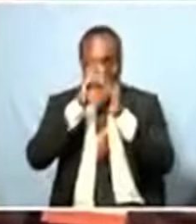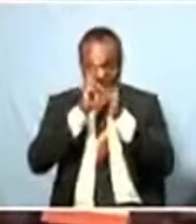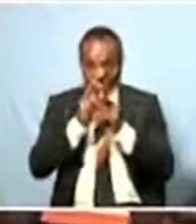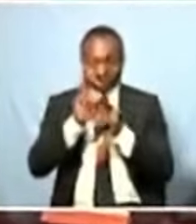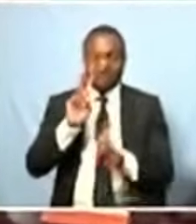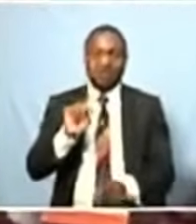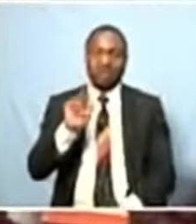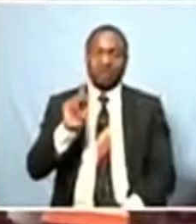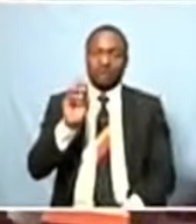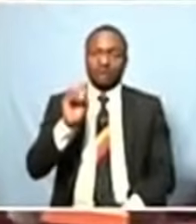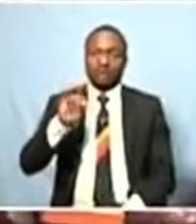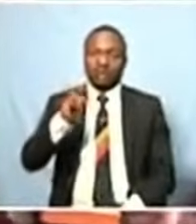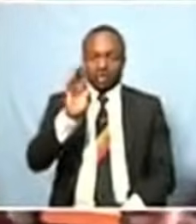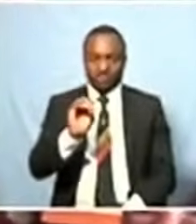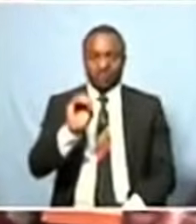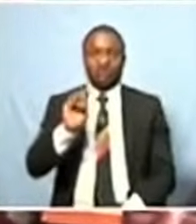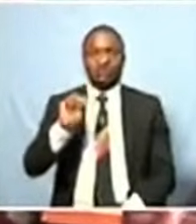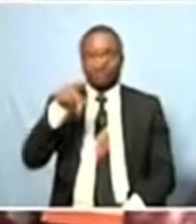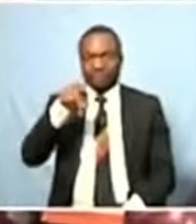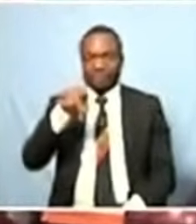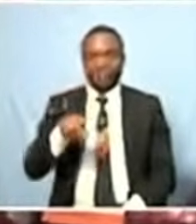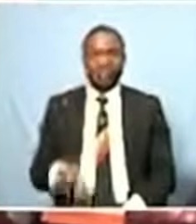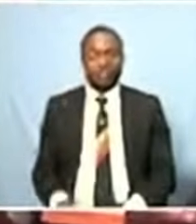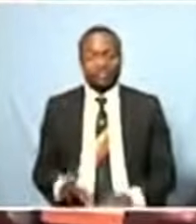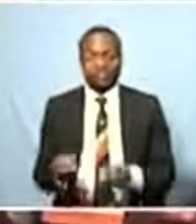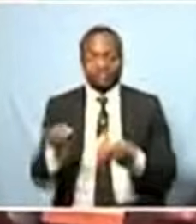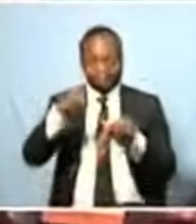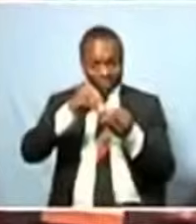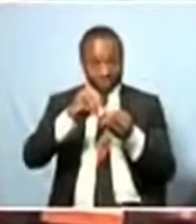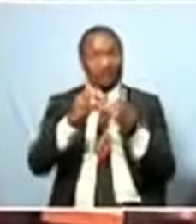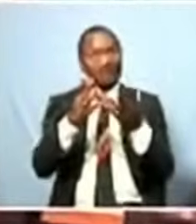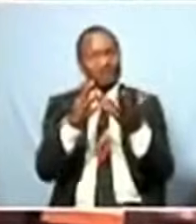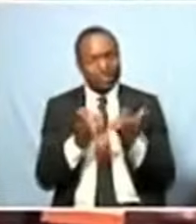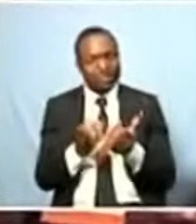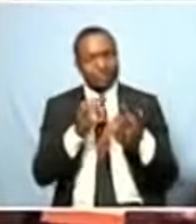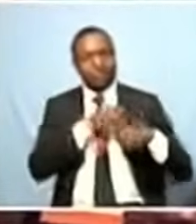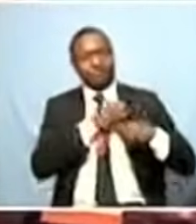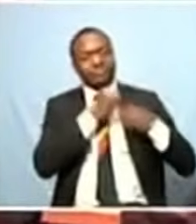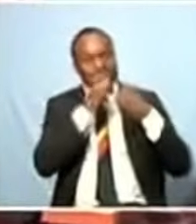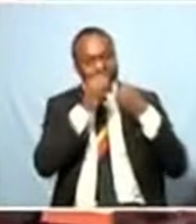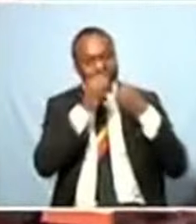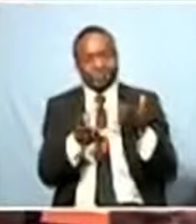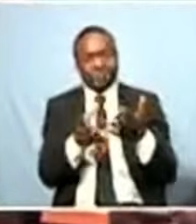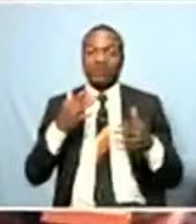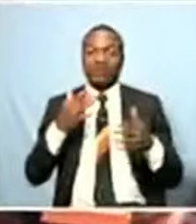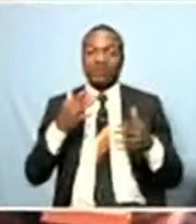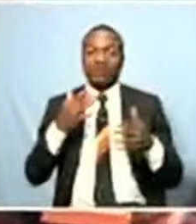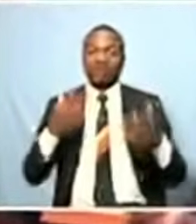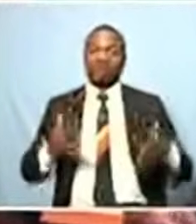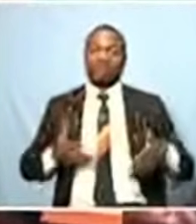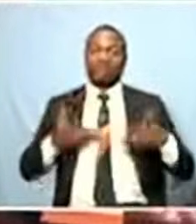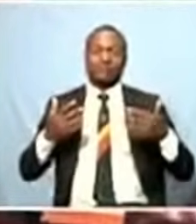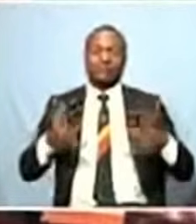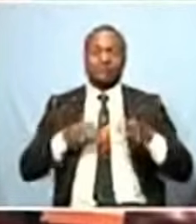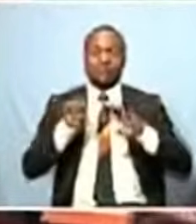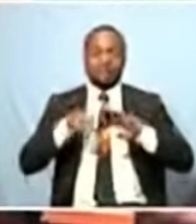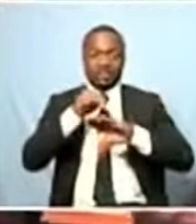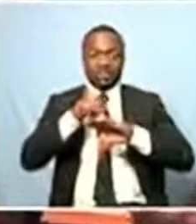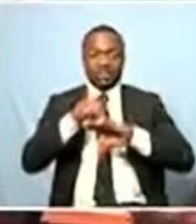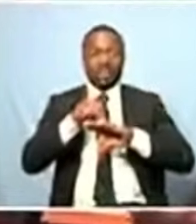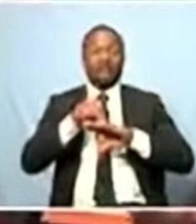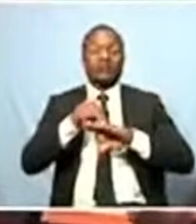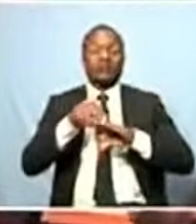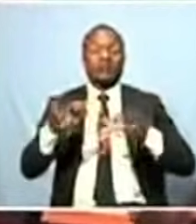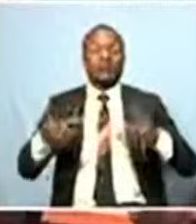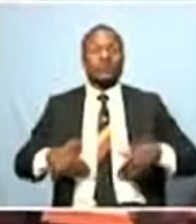Gary Nkombo, MP. In addition, I want to express my gratitude to the National Youth Chairman,